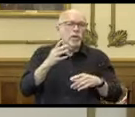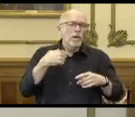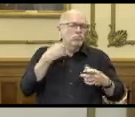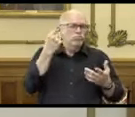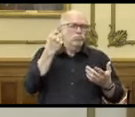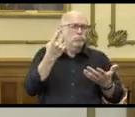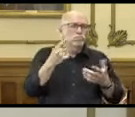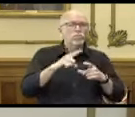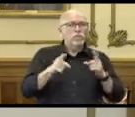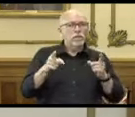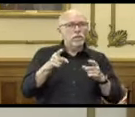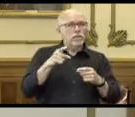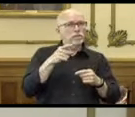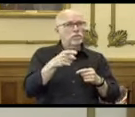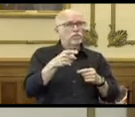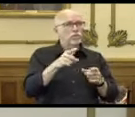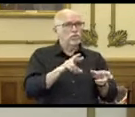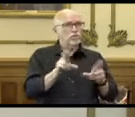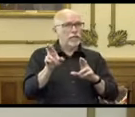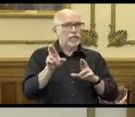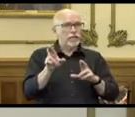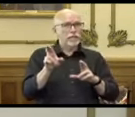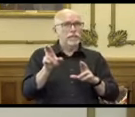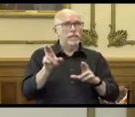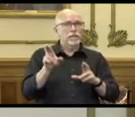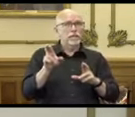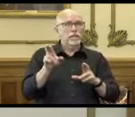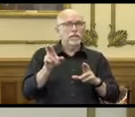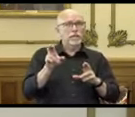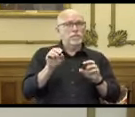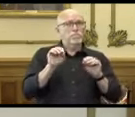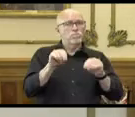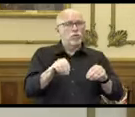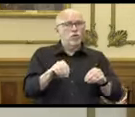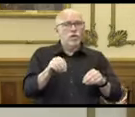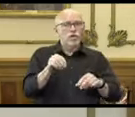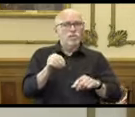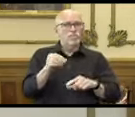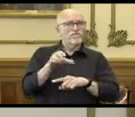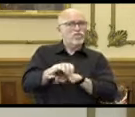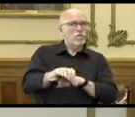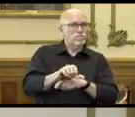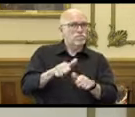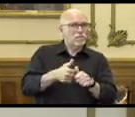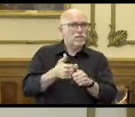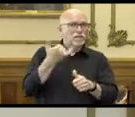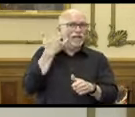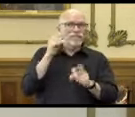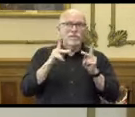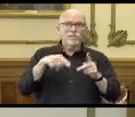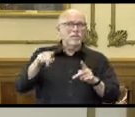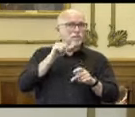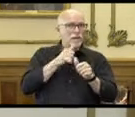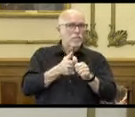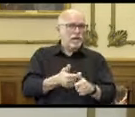understand, but are you ready to put some sort of enforcement behind it if the public doesn't comply?